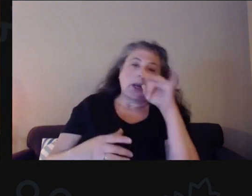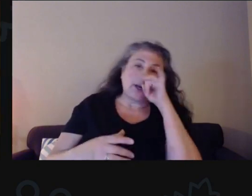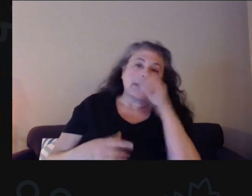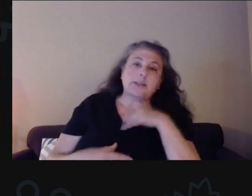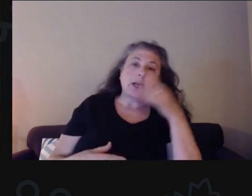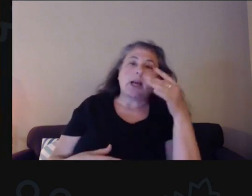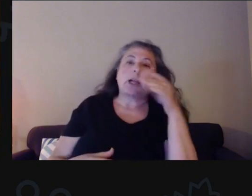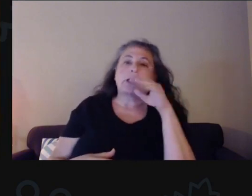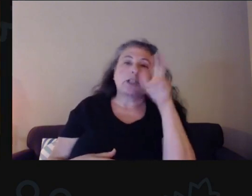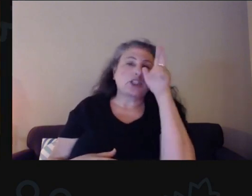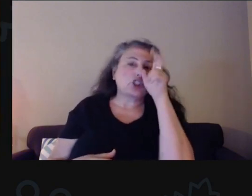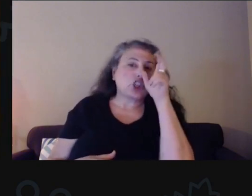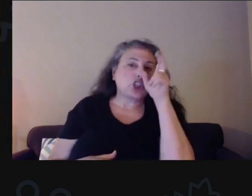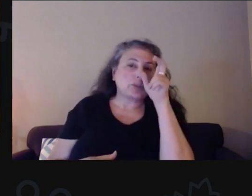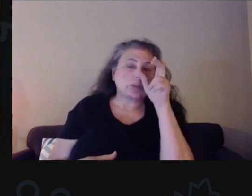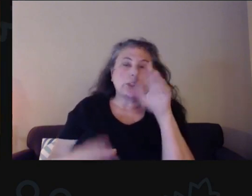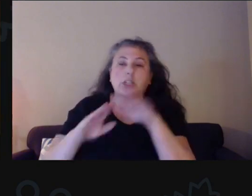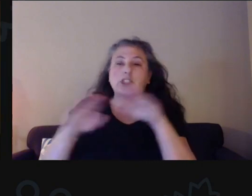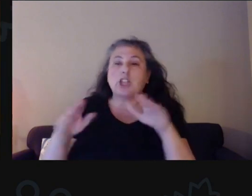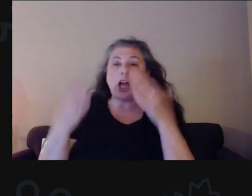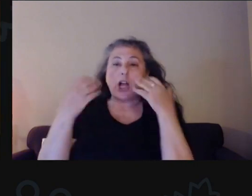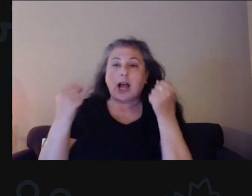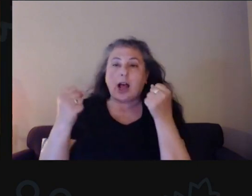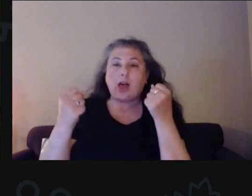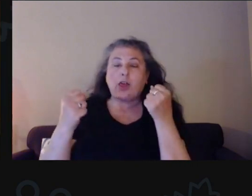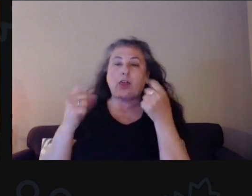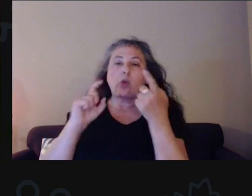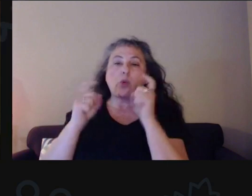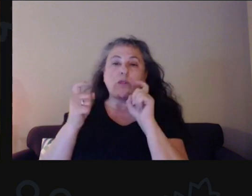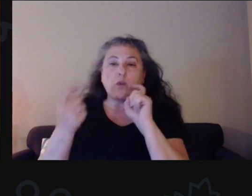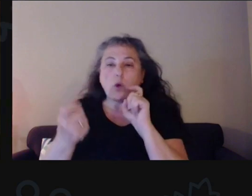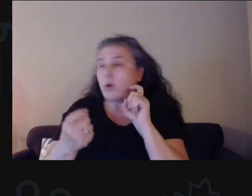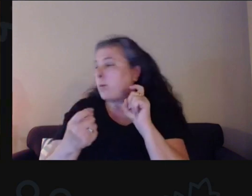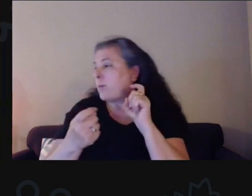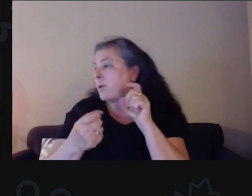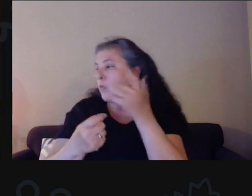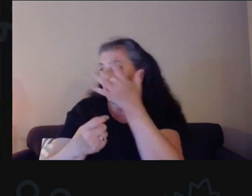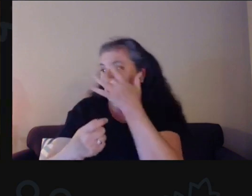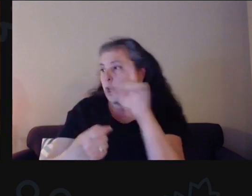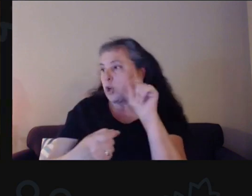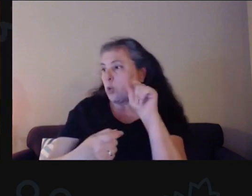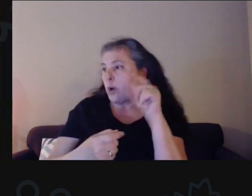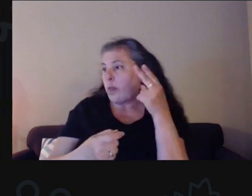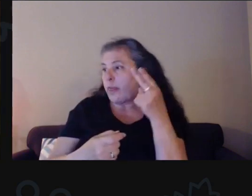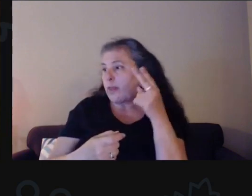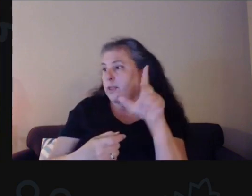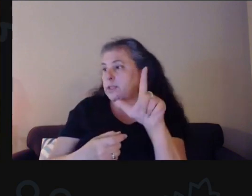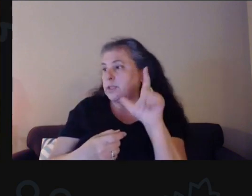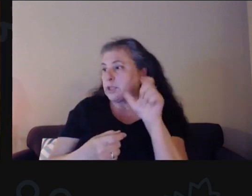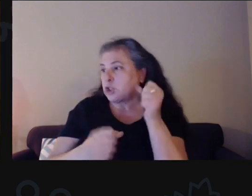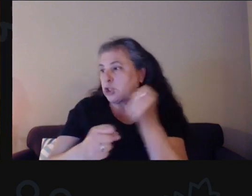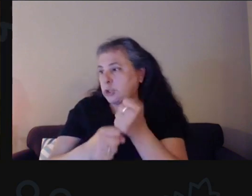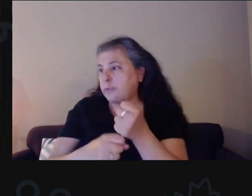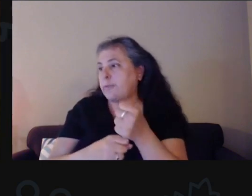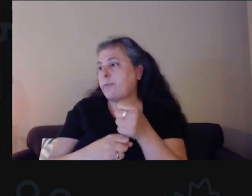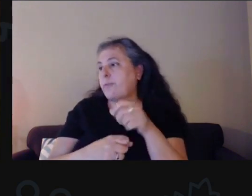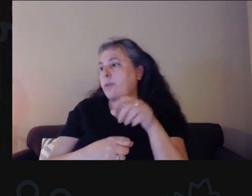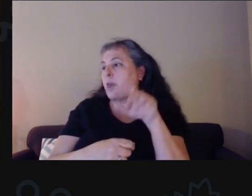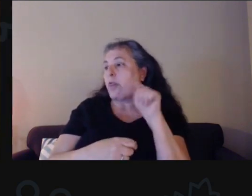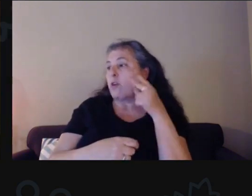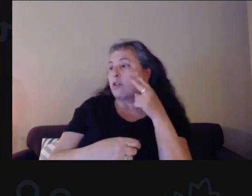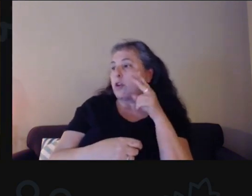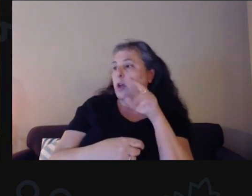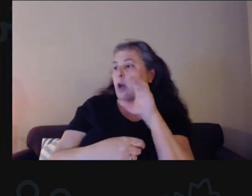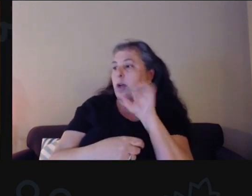Reform in the Early 20th Century. So again, that program is on Thursday October 27th at 7 p.m.